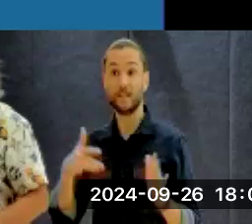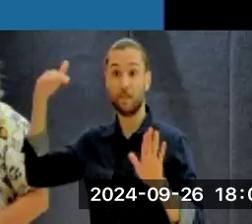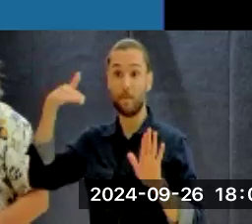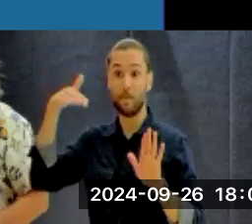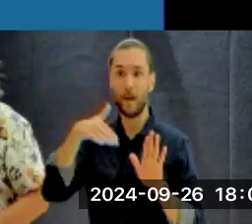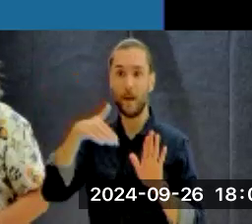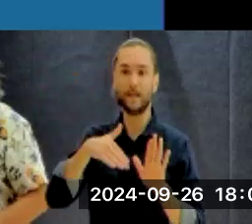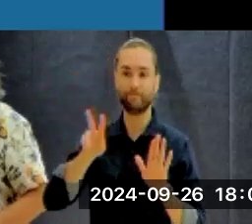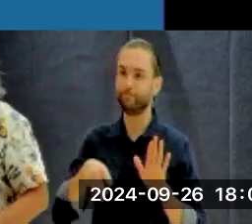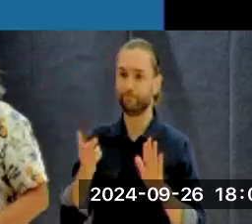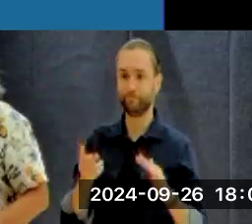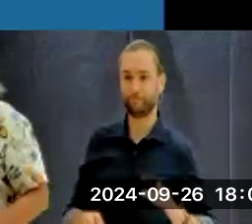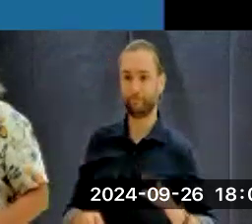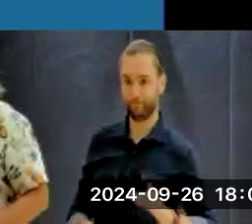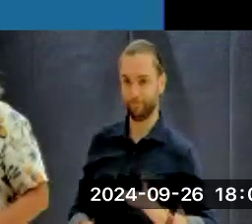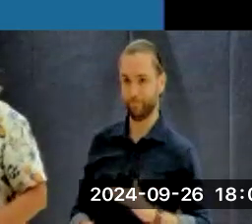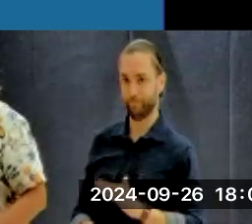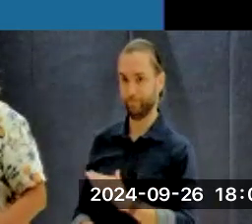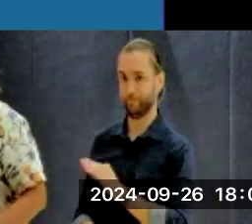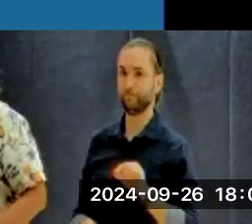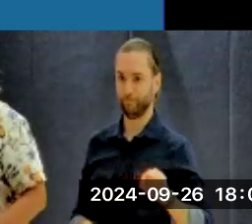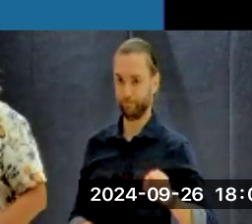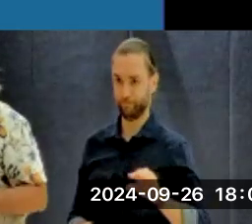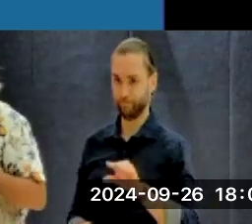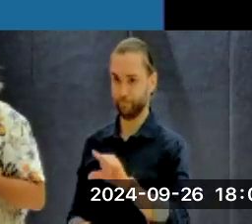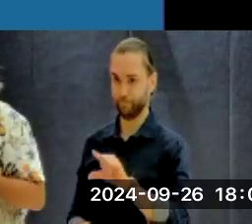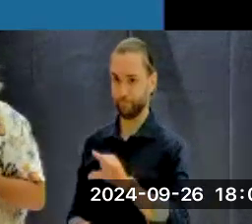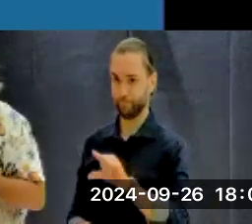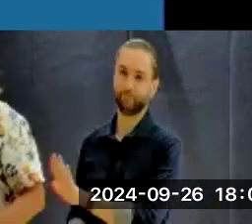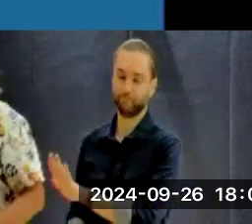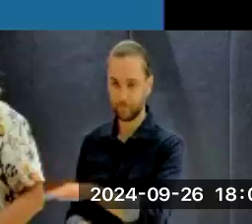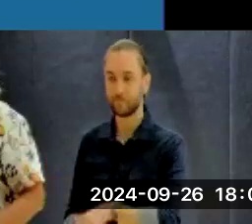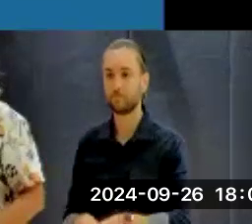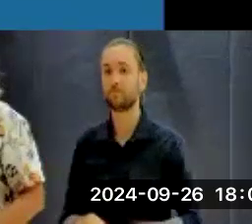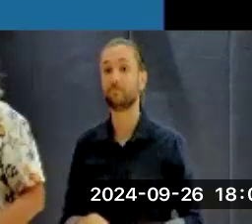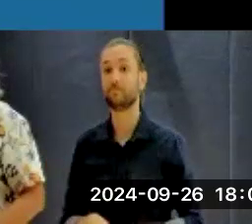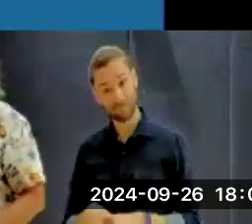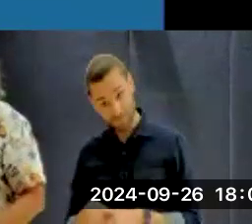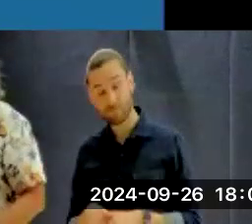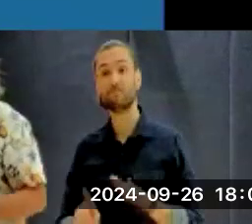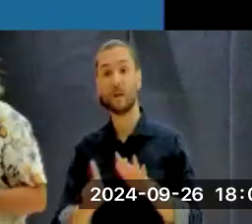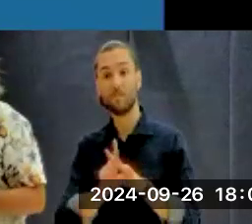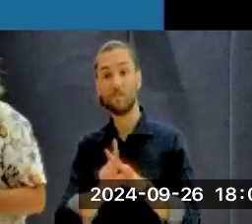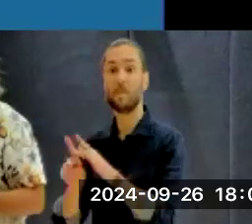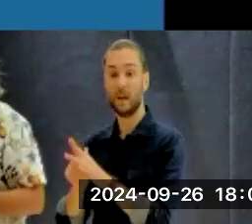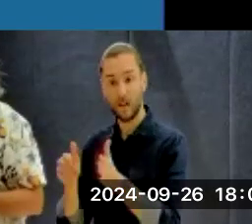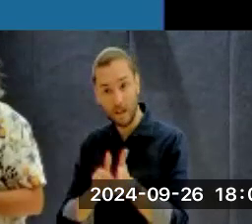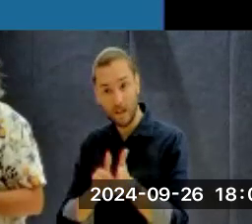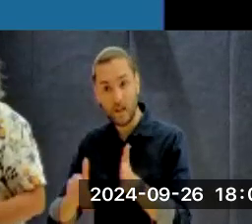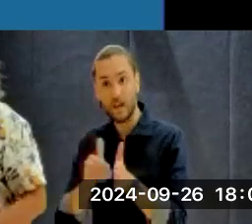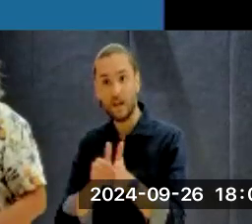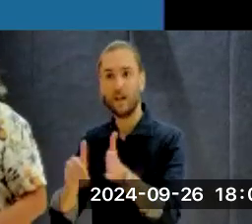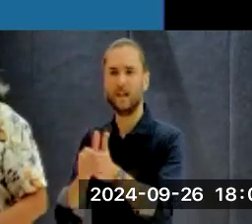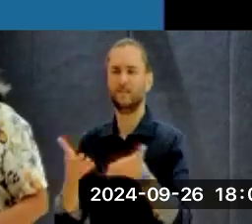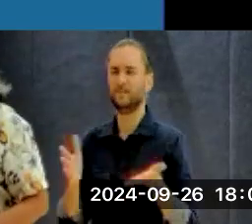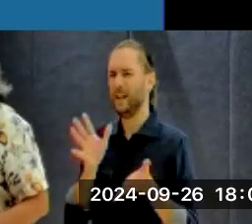very slowly. And so we live in this climate where incidents are occurring more and more. But what do we exactly call